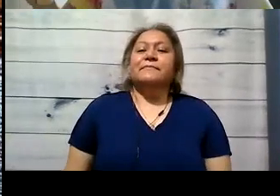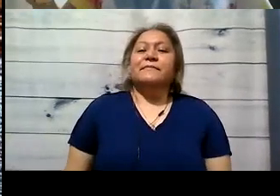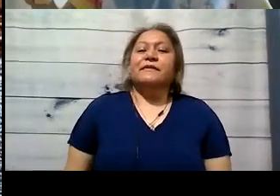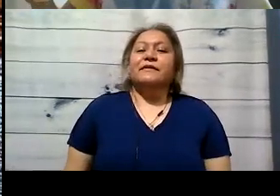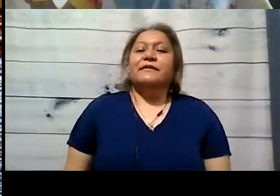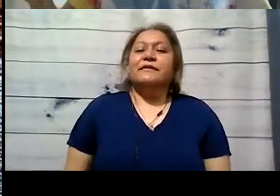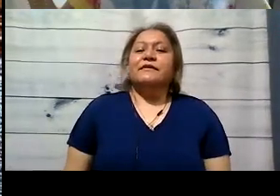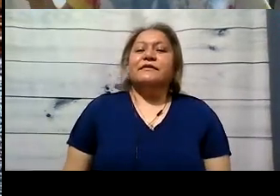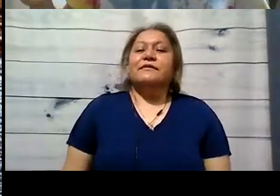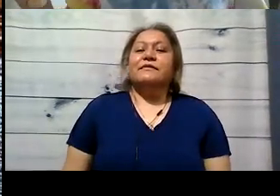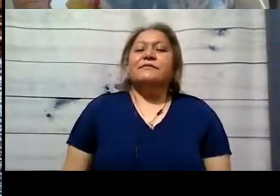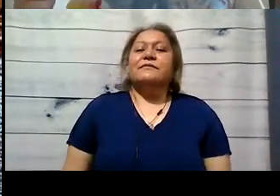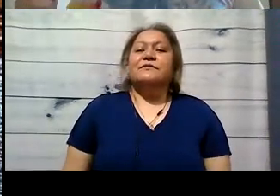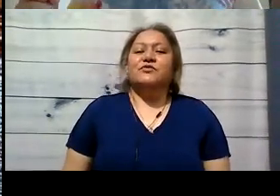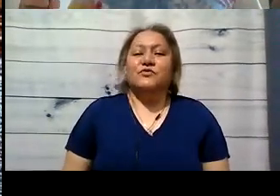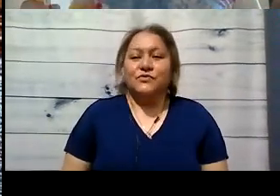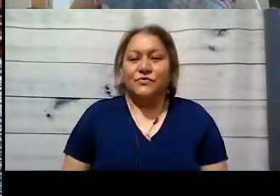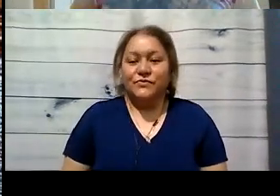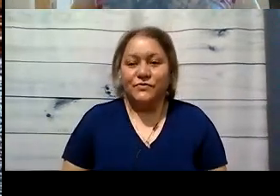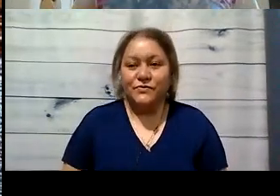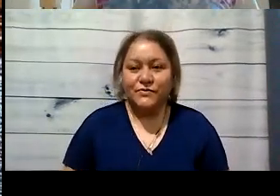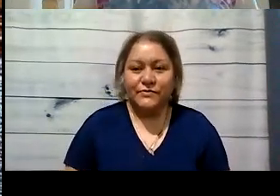And then letting out the steam. Shh.